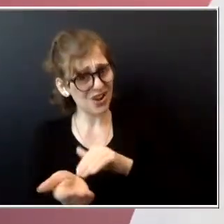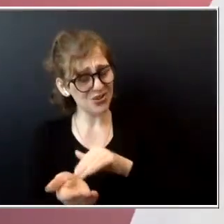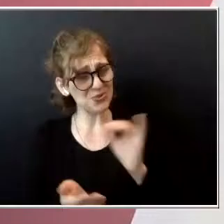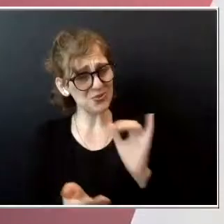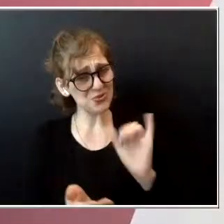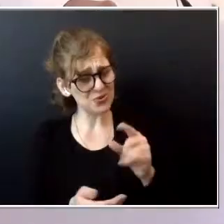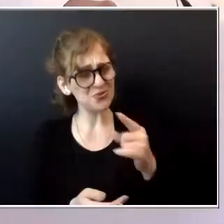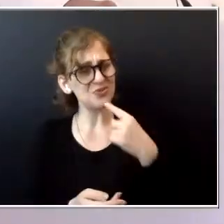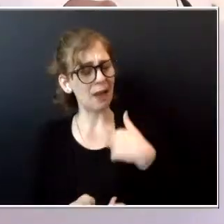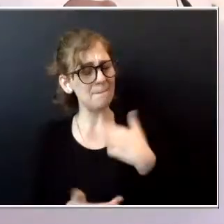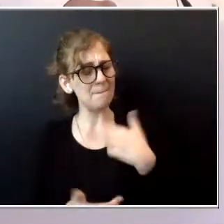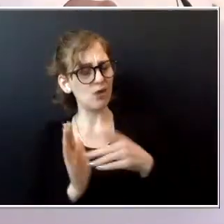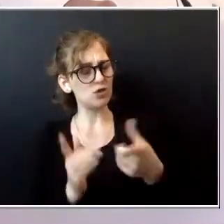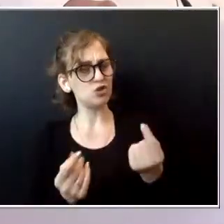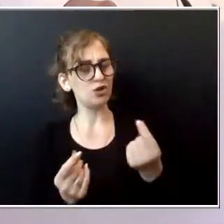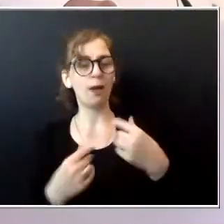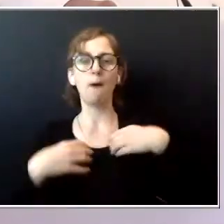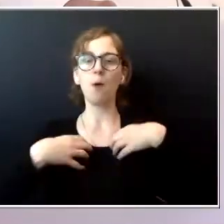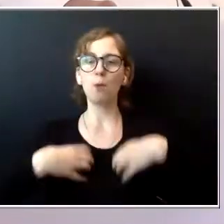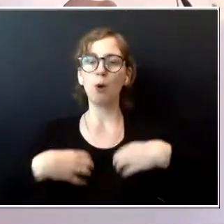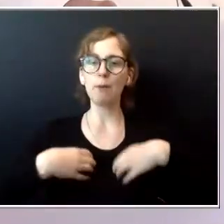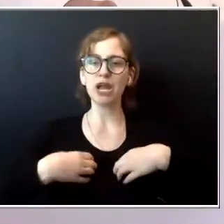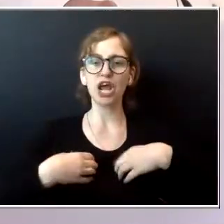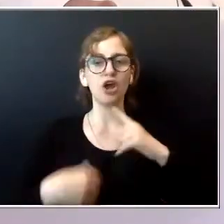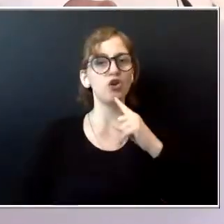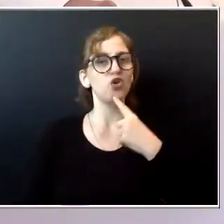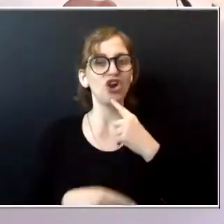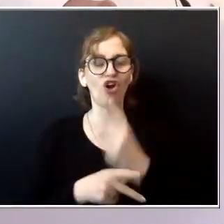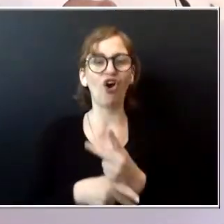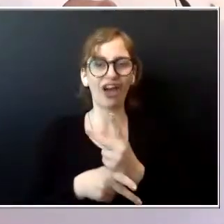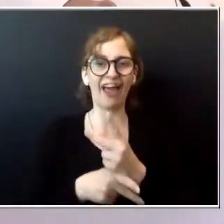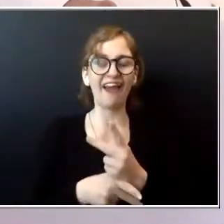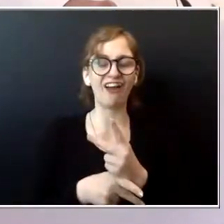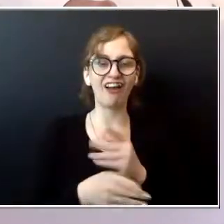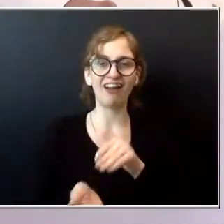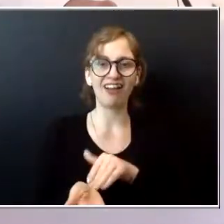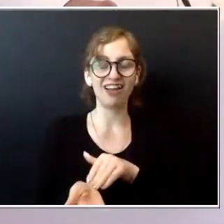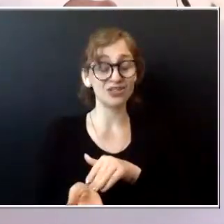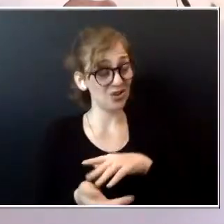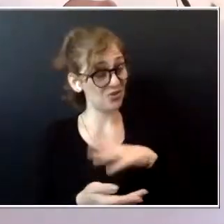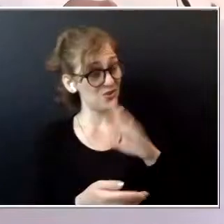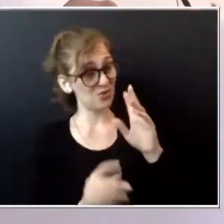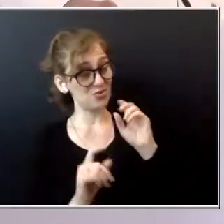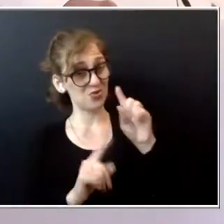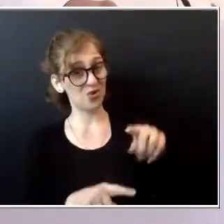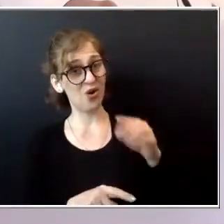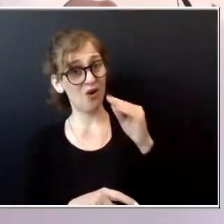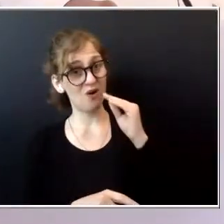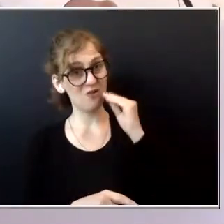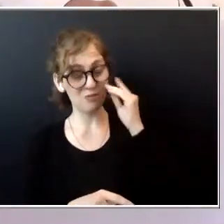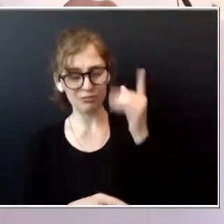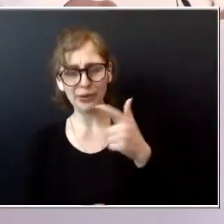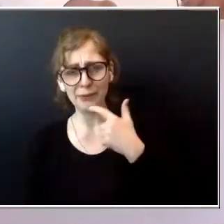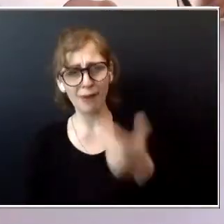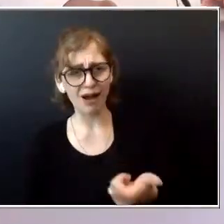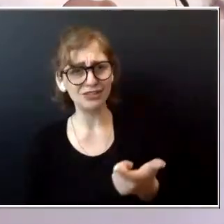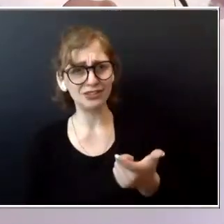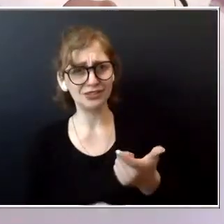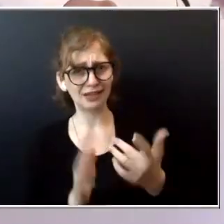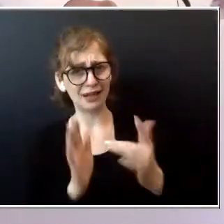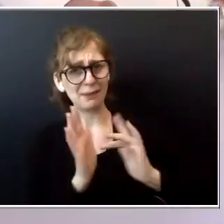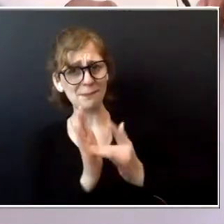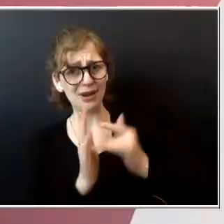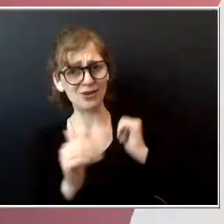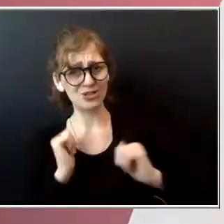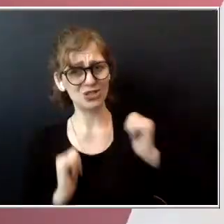So when you go home, what do you watch for entertainment? I'm guessing you don't watch like any of the Chicago Med or any of that, or do you? No, I don't. The